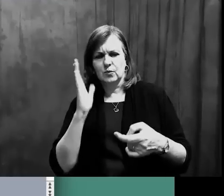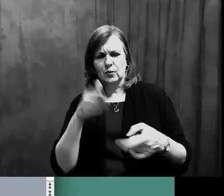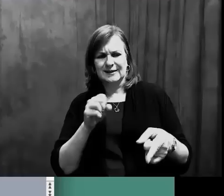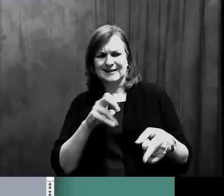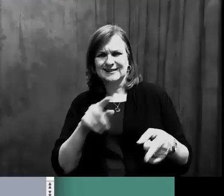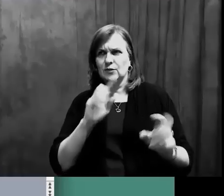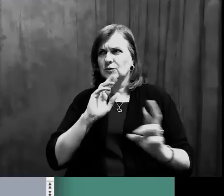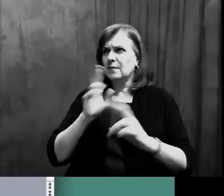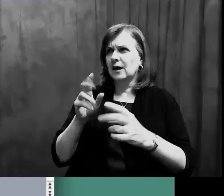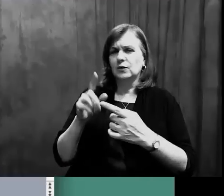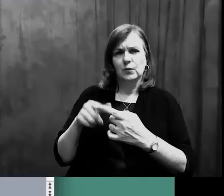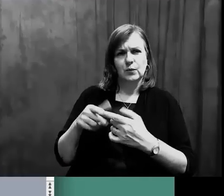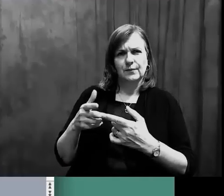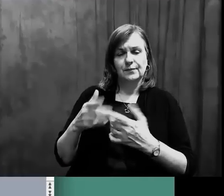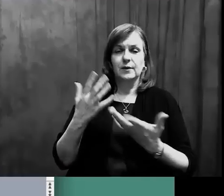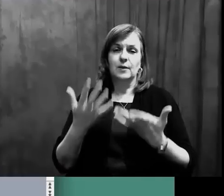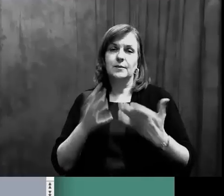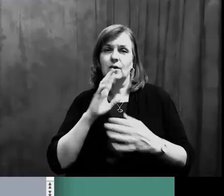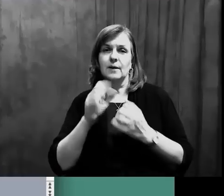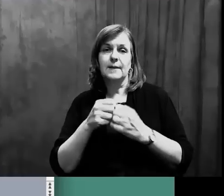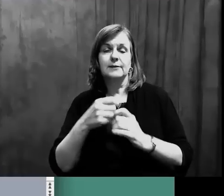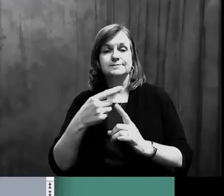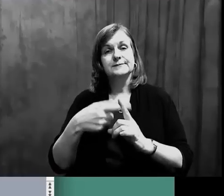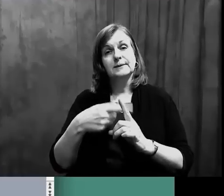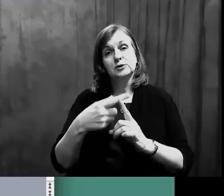What were those environmental signals?